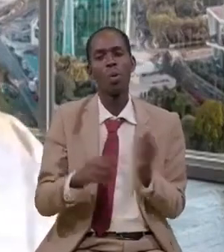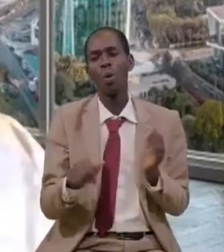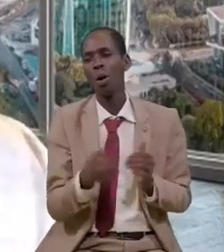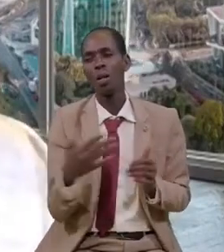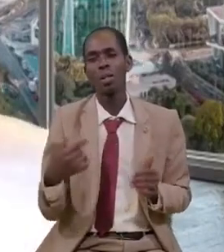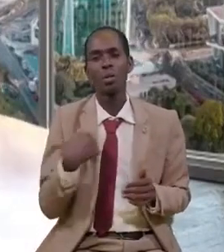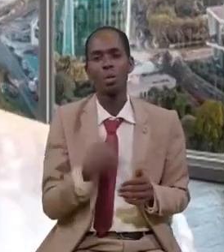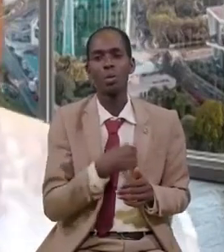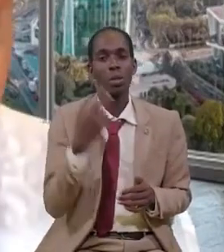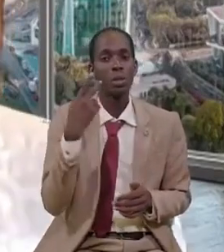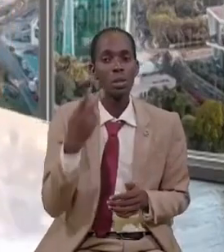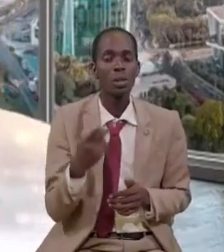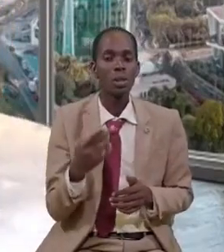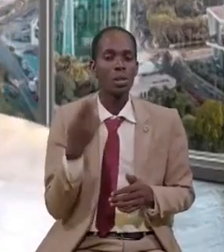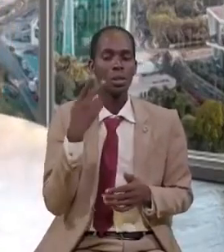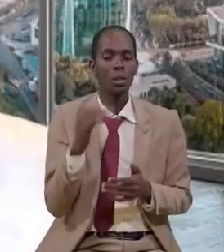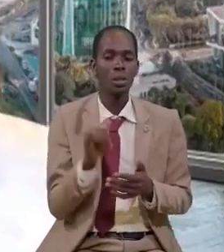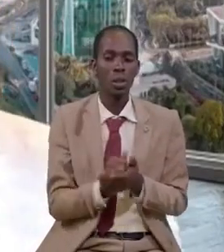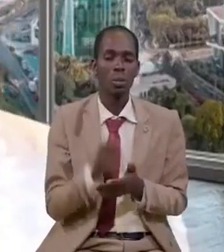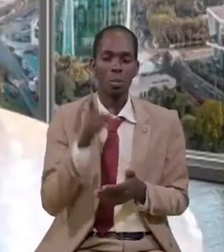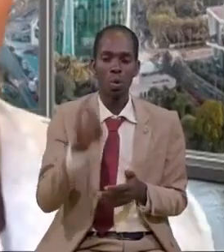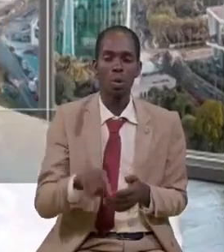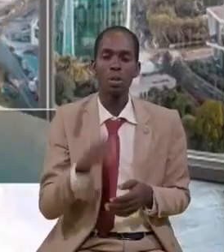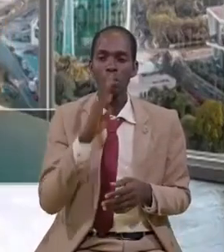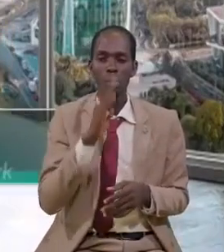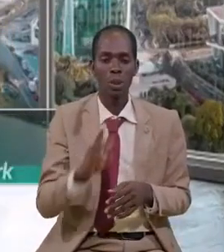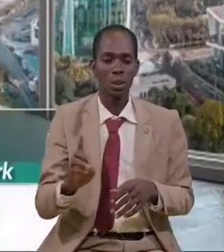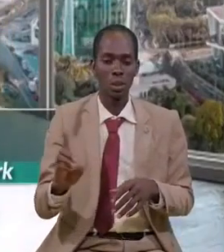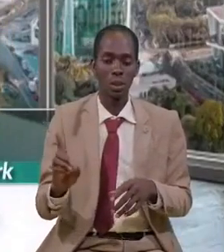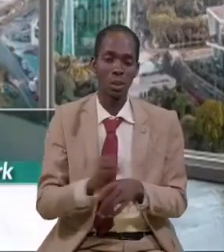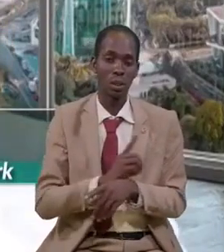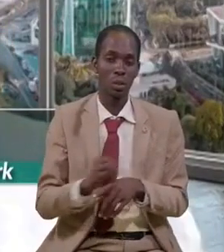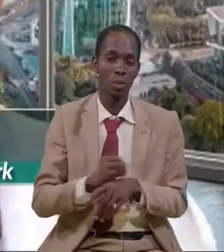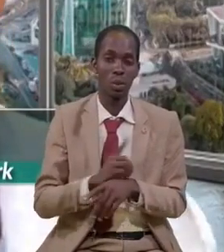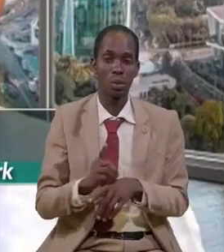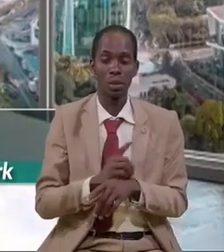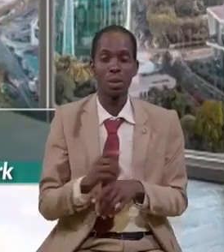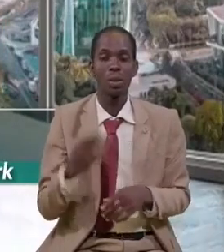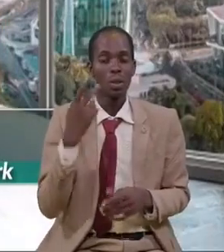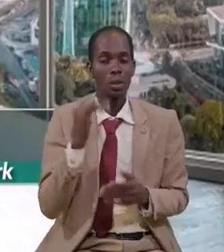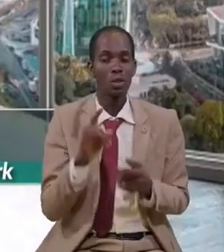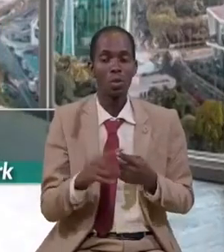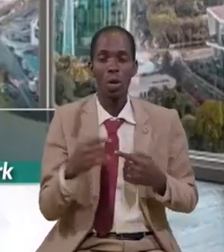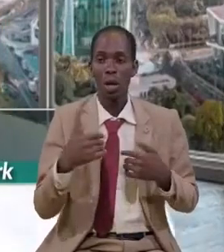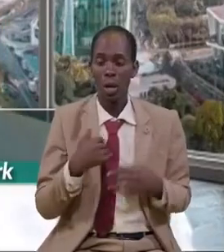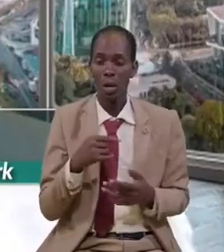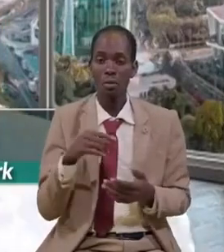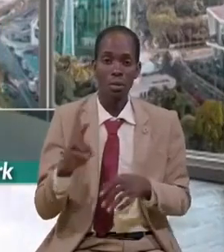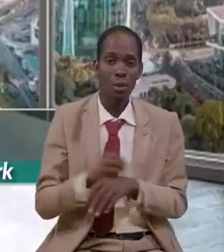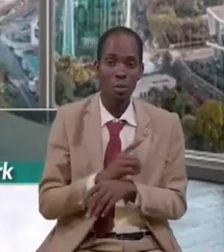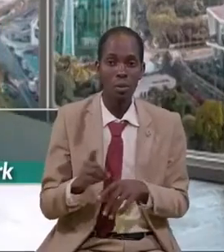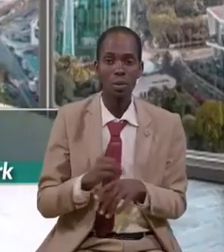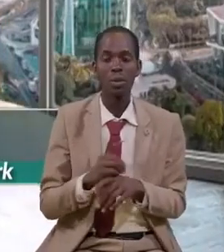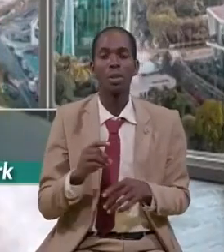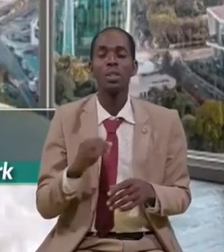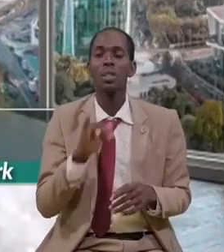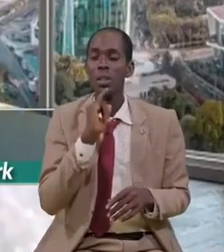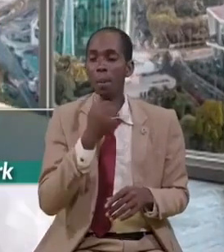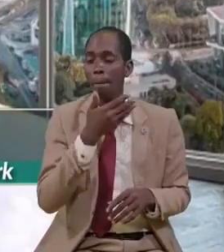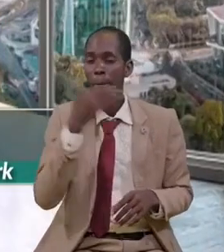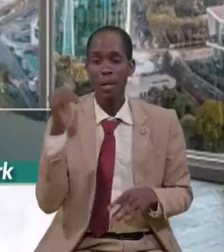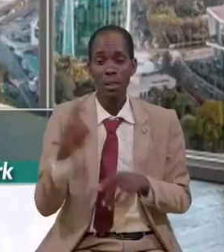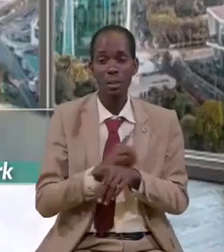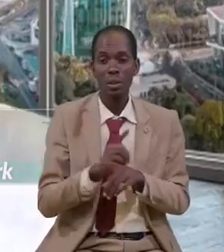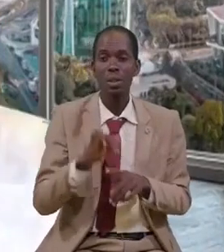was disciplined. And when it comes to discipline, the highest form of discipline is self-discipline. That is the discipline that you